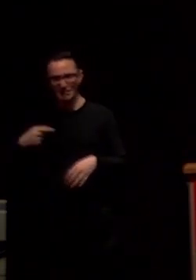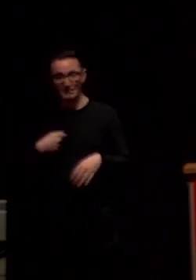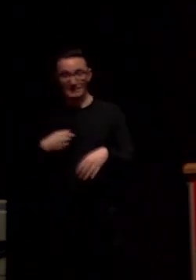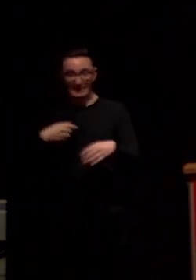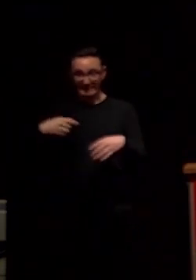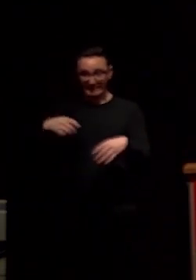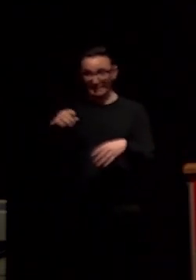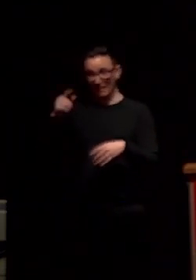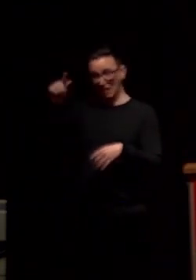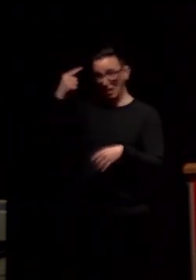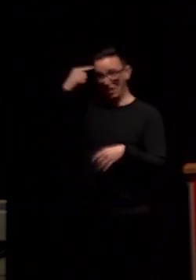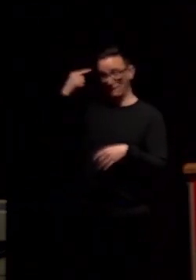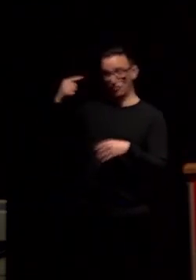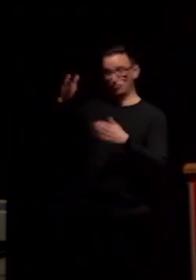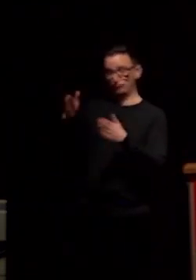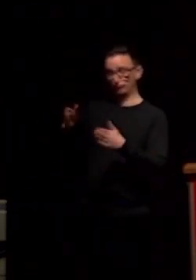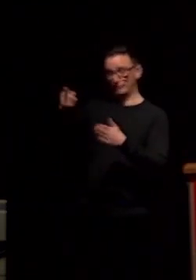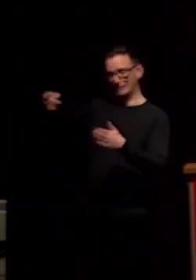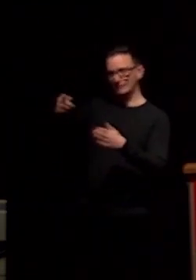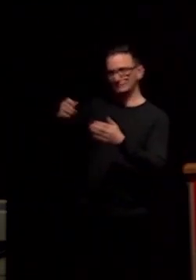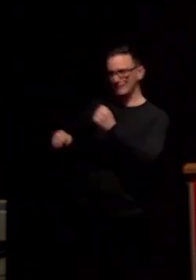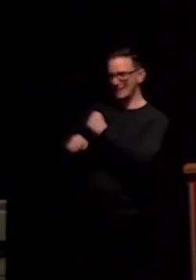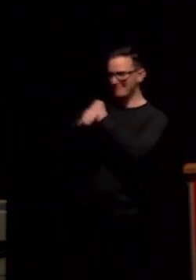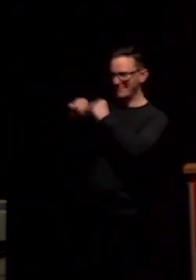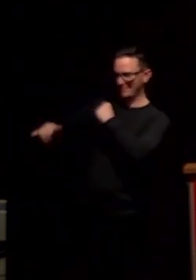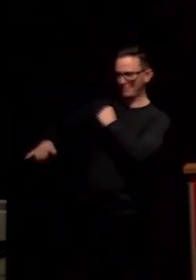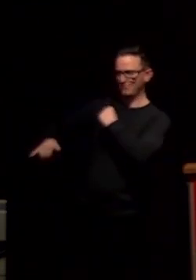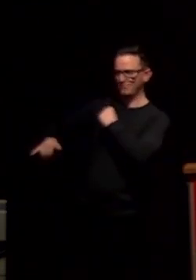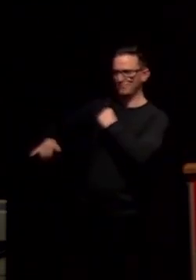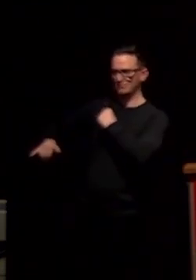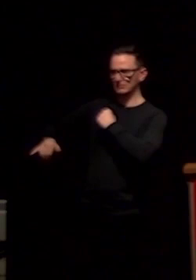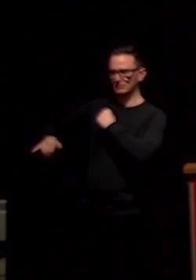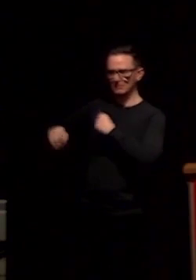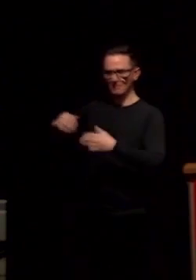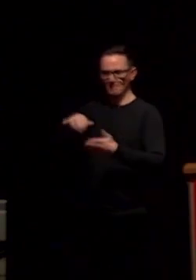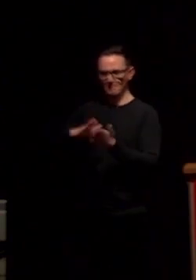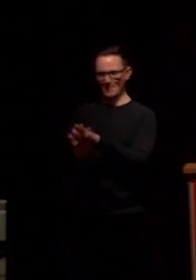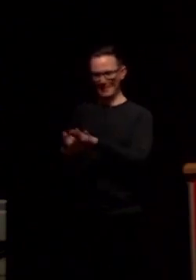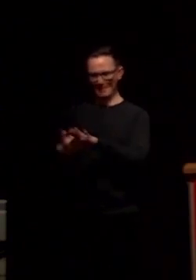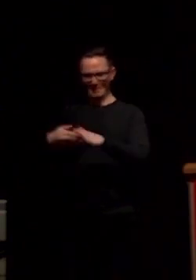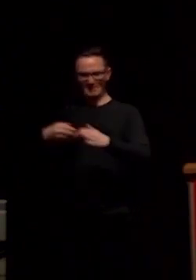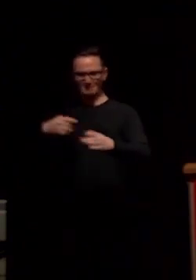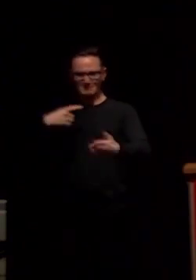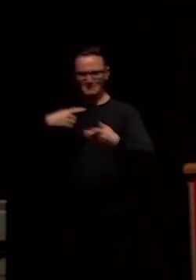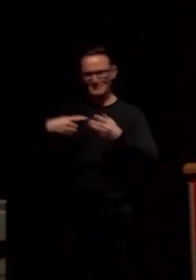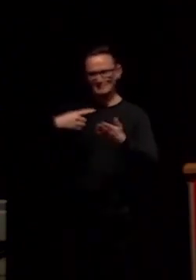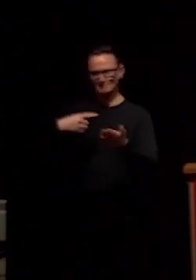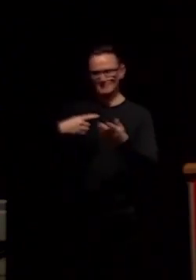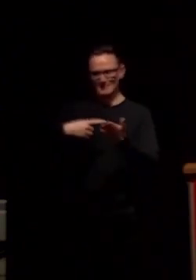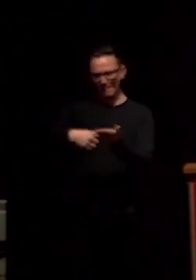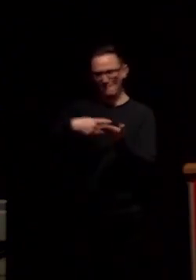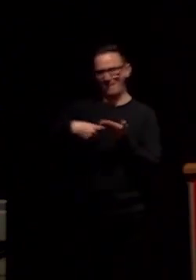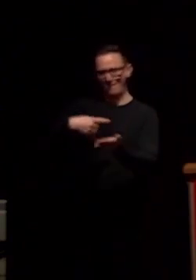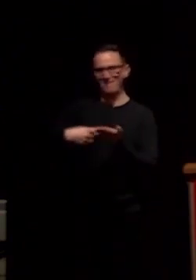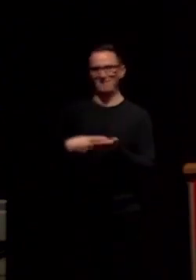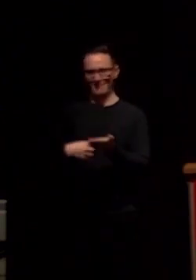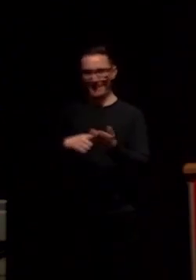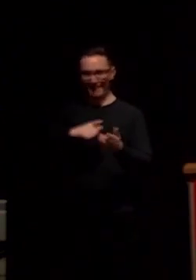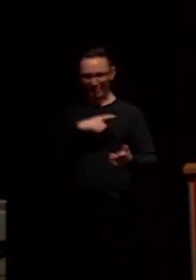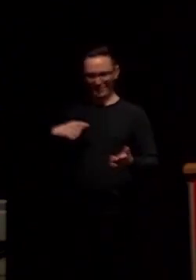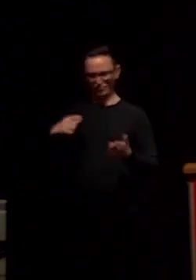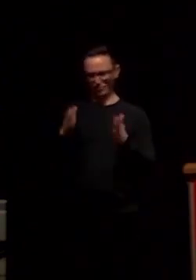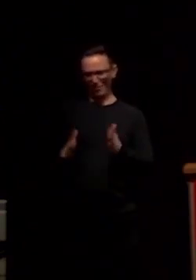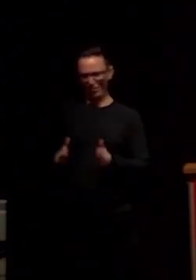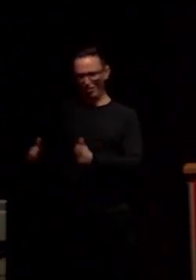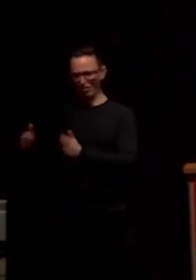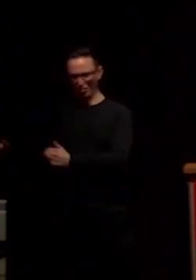it, it became an issue and a debate at the state legislature. And legislators challenged that and said, you shouldn't be